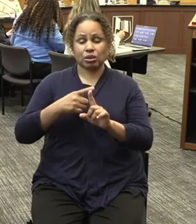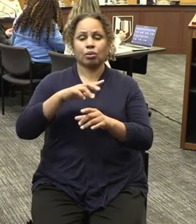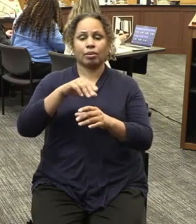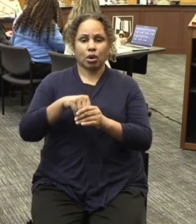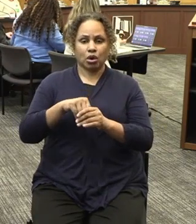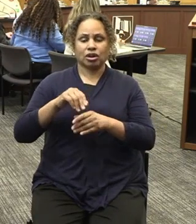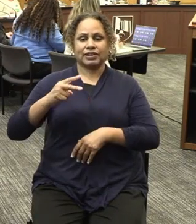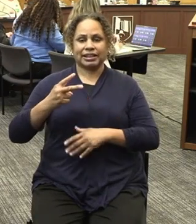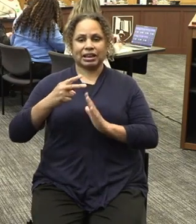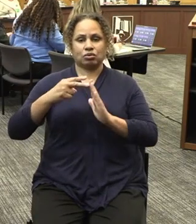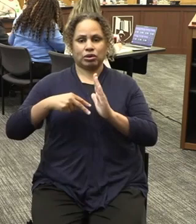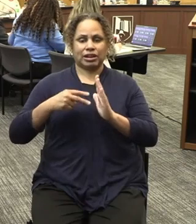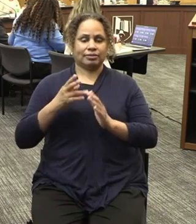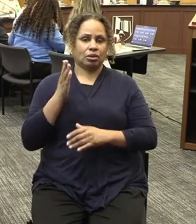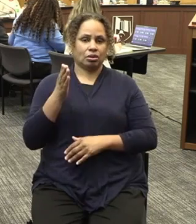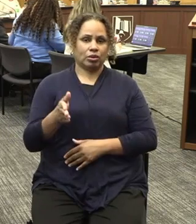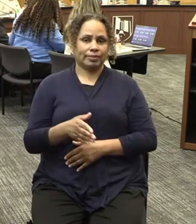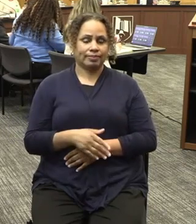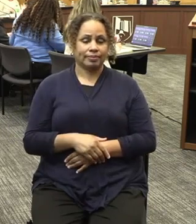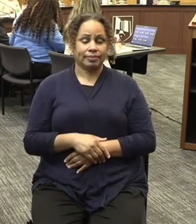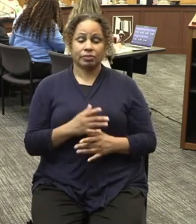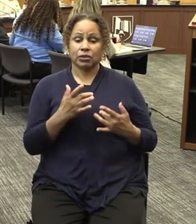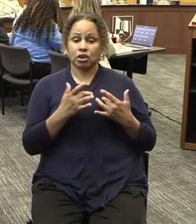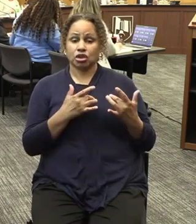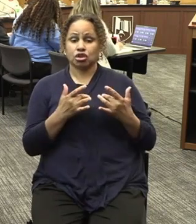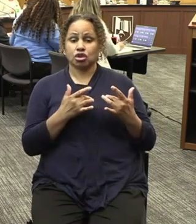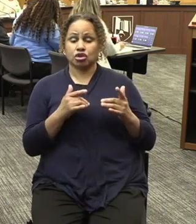reading. Concerns, question?